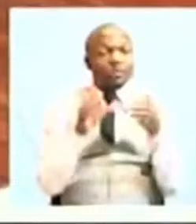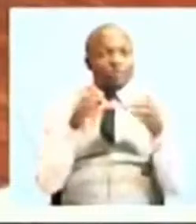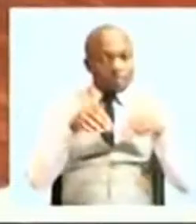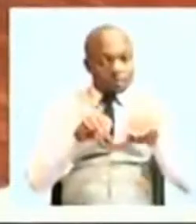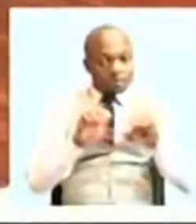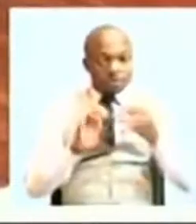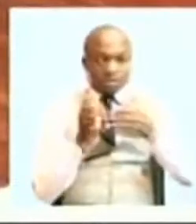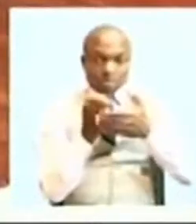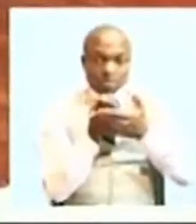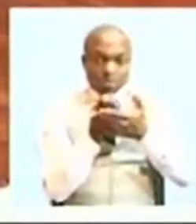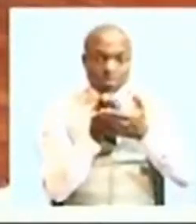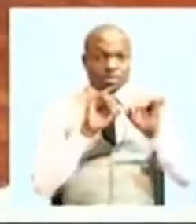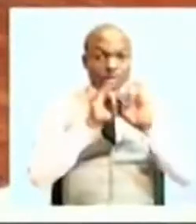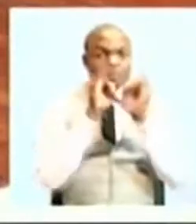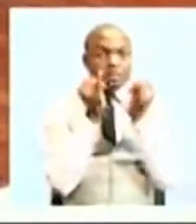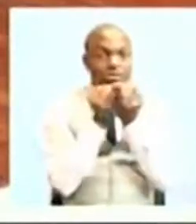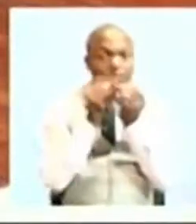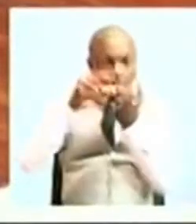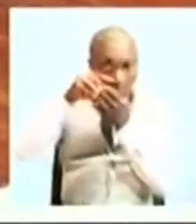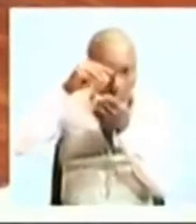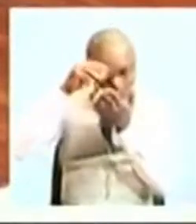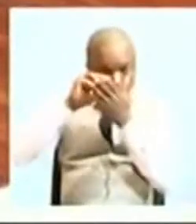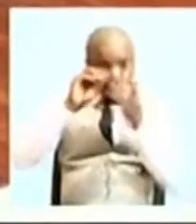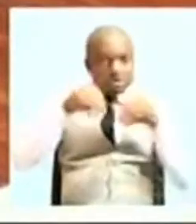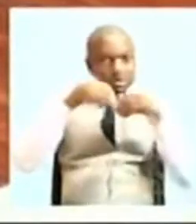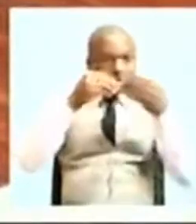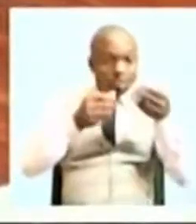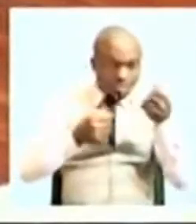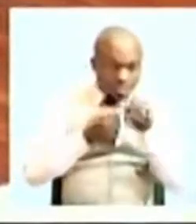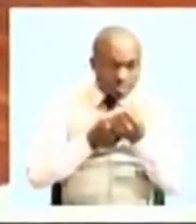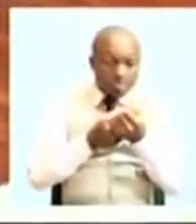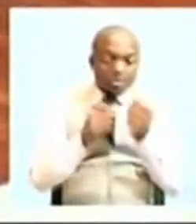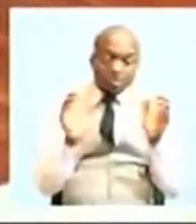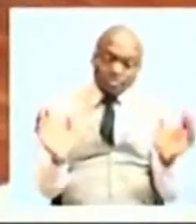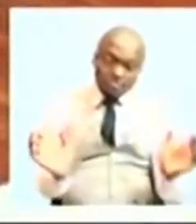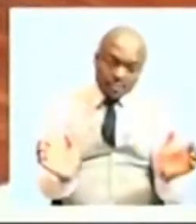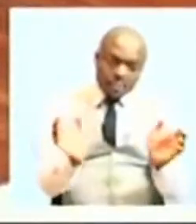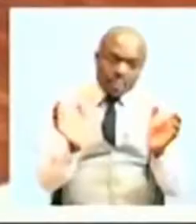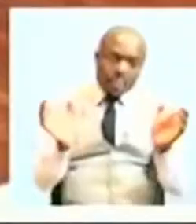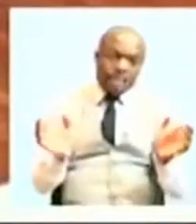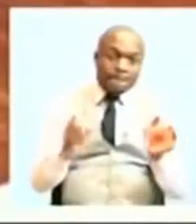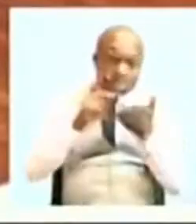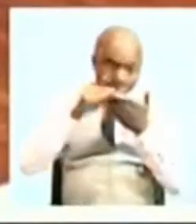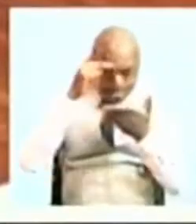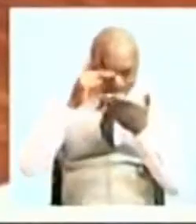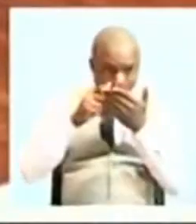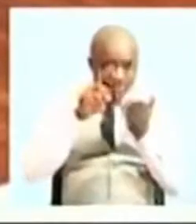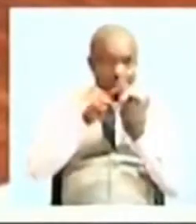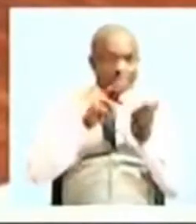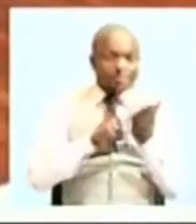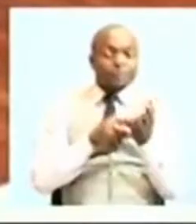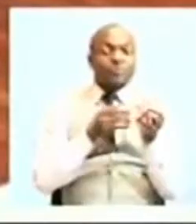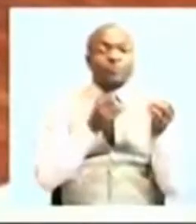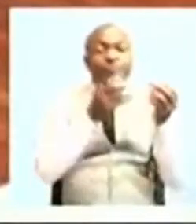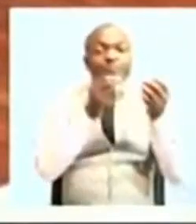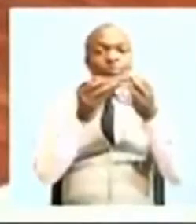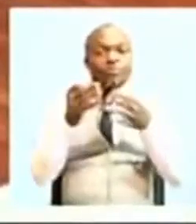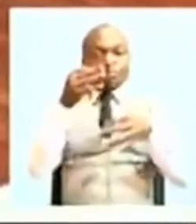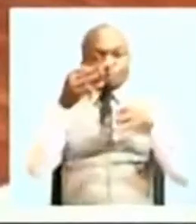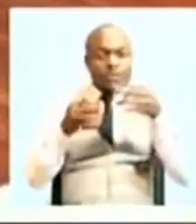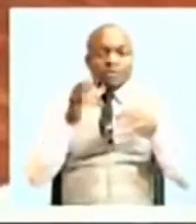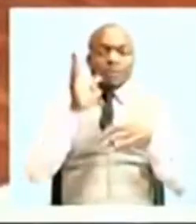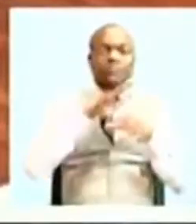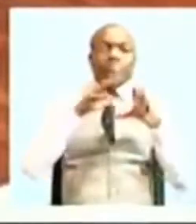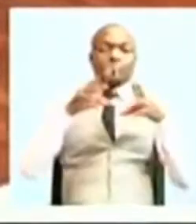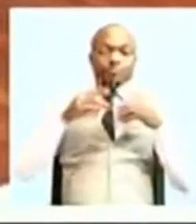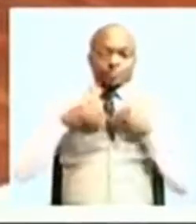continue engaging institutions of learning to provide incentives aimed at encouraging learners to report in numbers once accepted, such